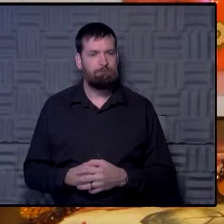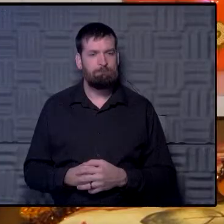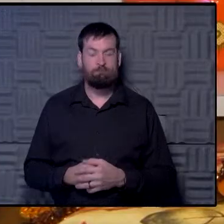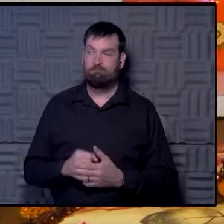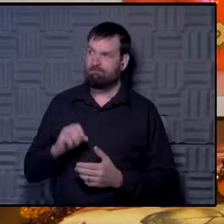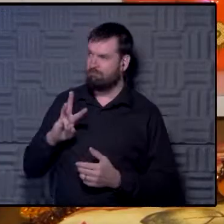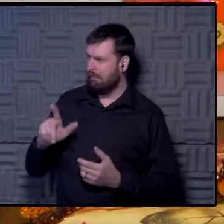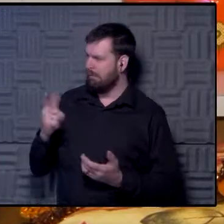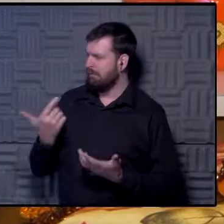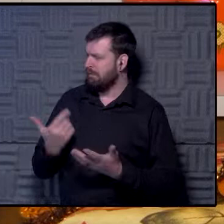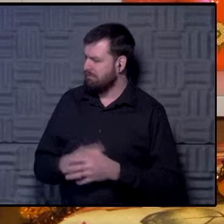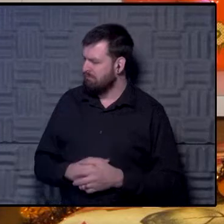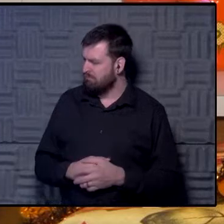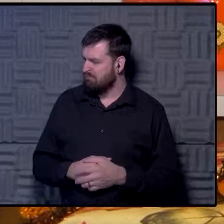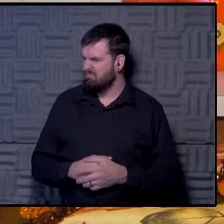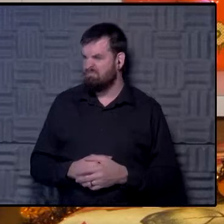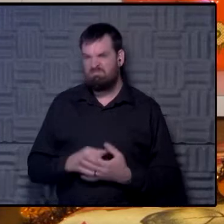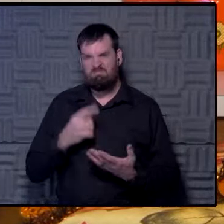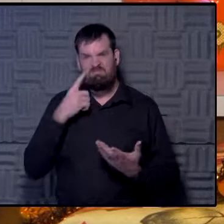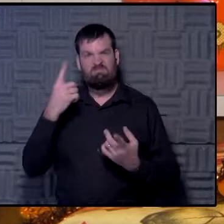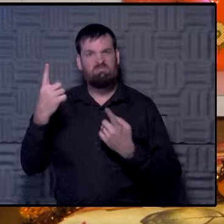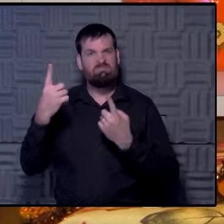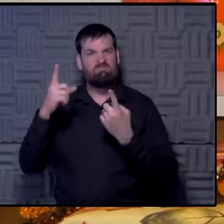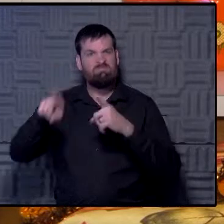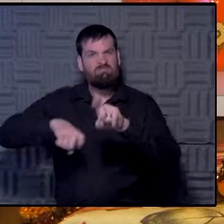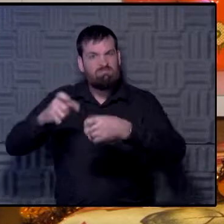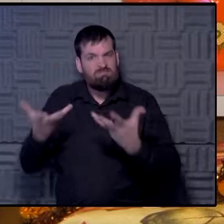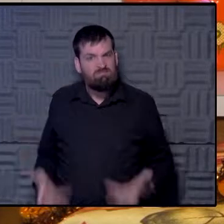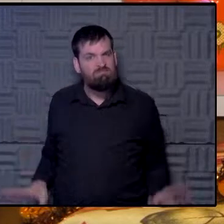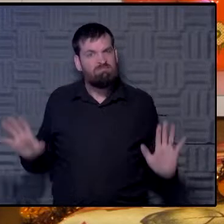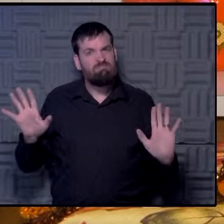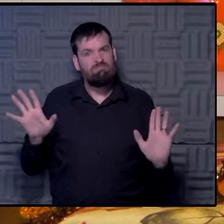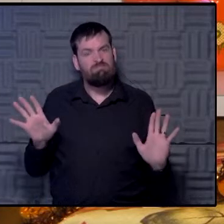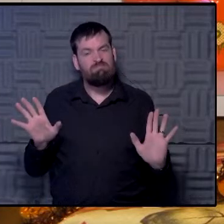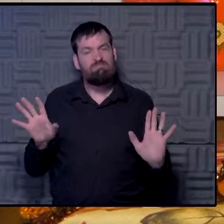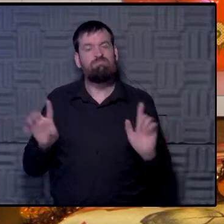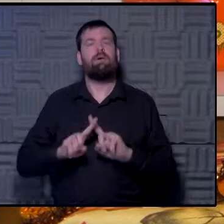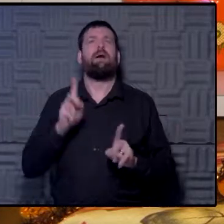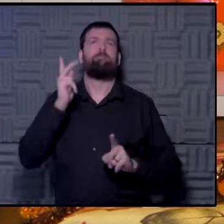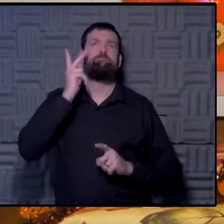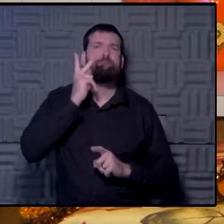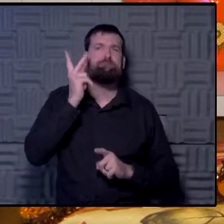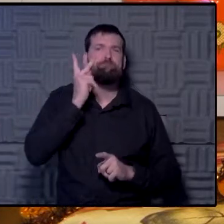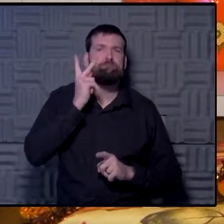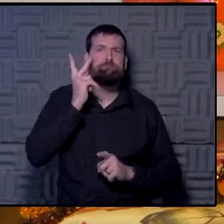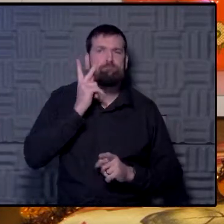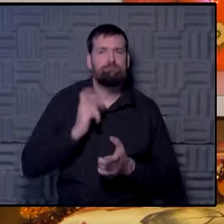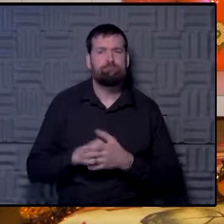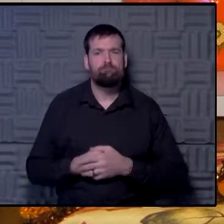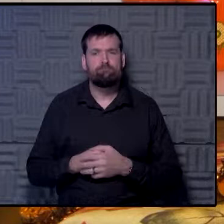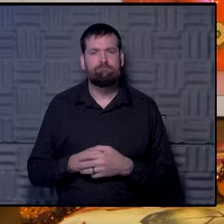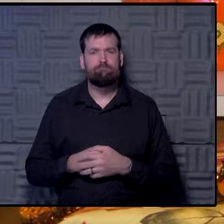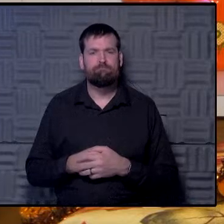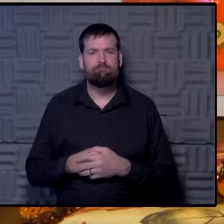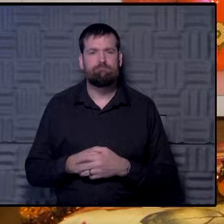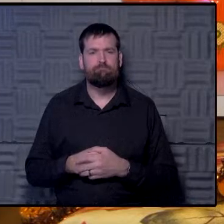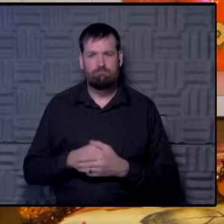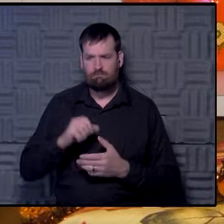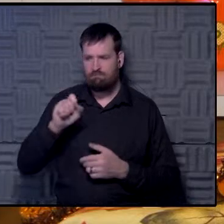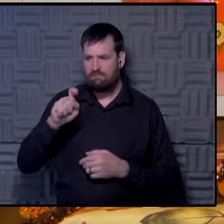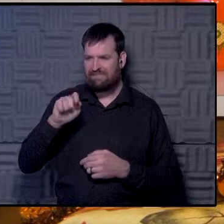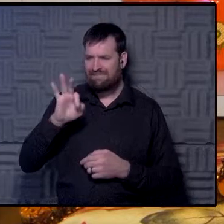Well, that's all the questions we have, but let's see. So,